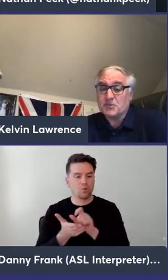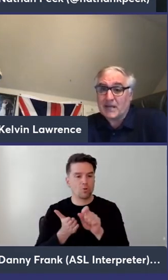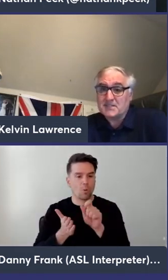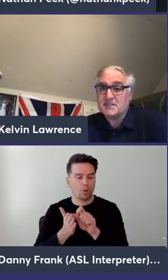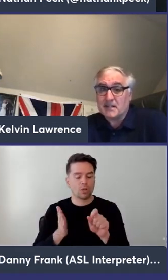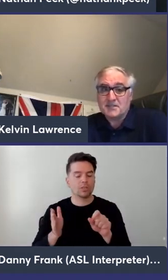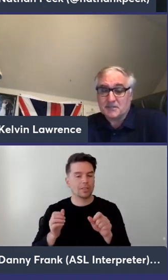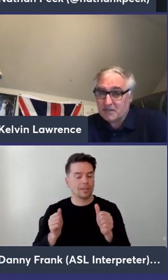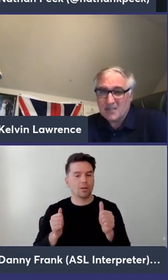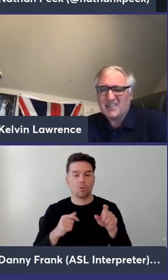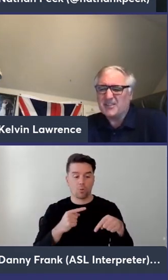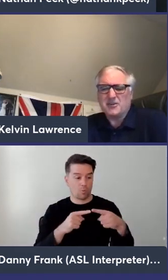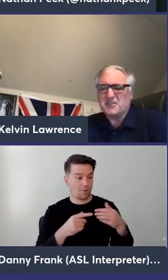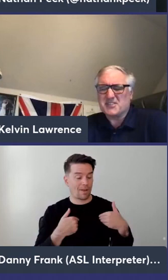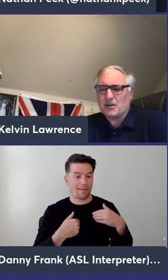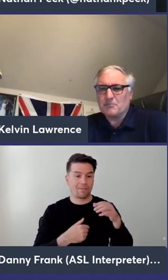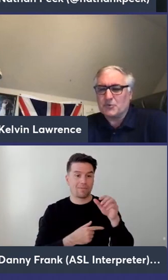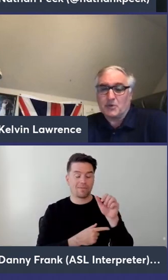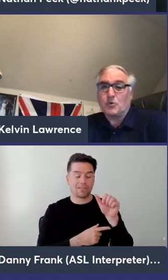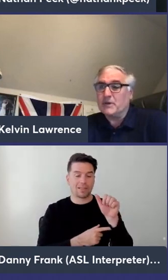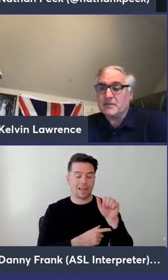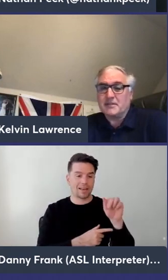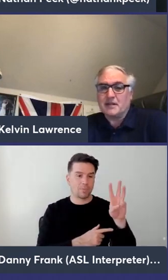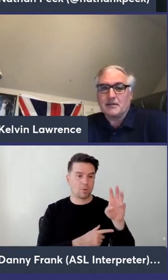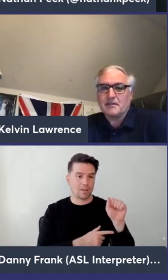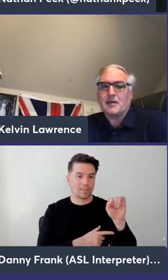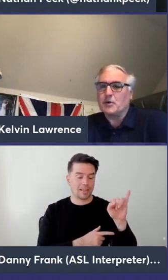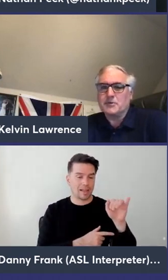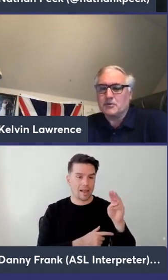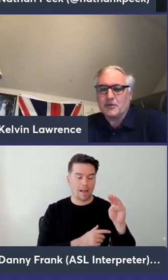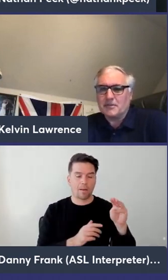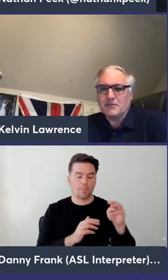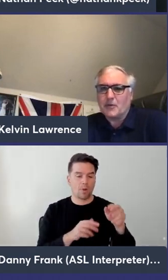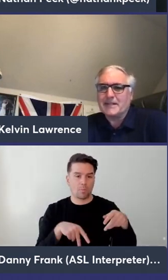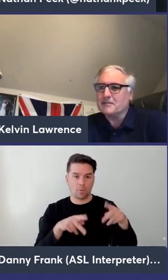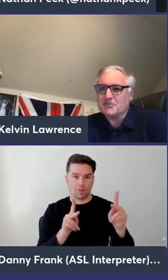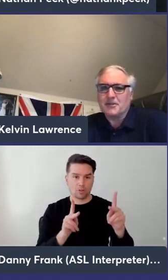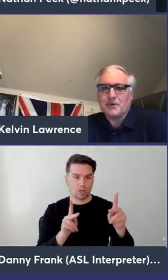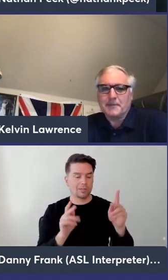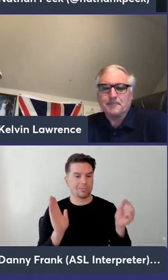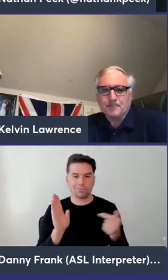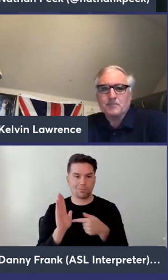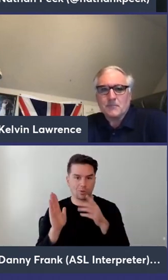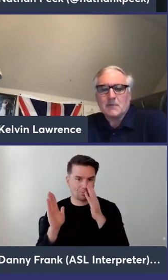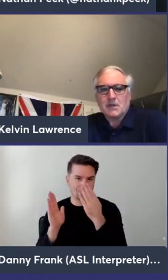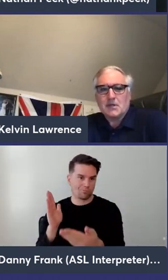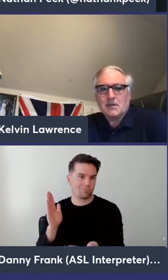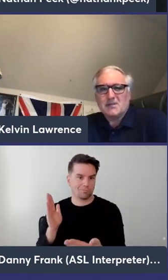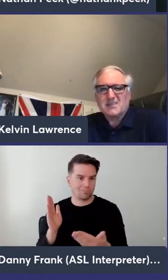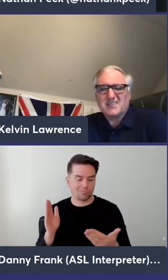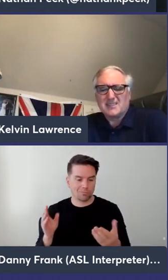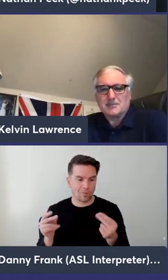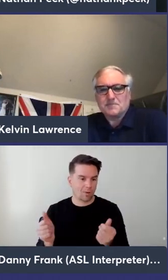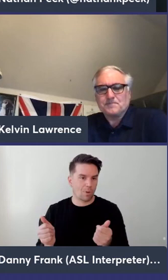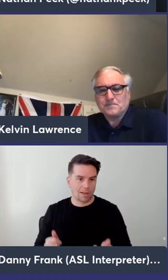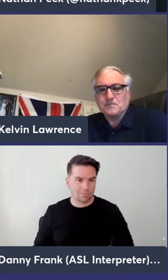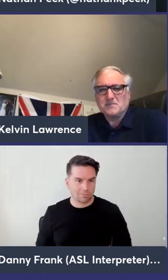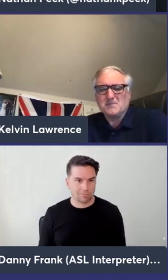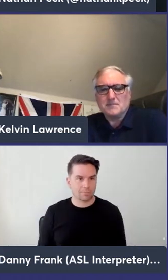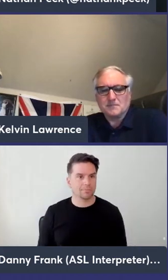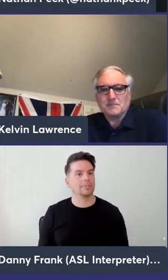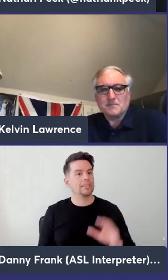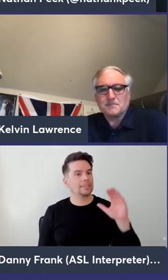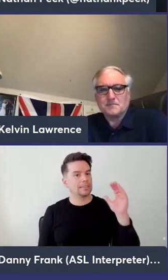permissions to access the cluster, you can just start doing what we did in our little demo, and you can go at it straight away. That seems like a huge